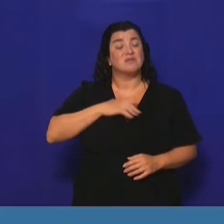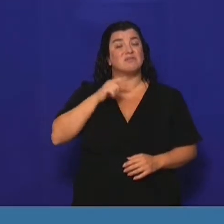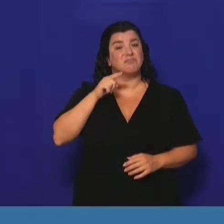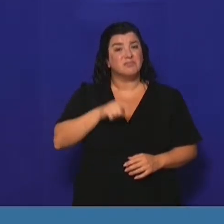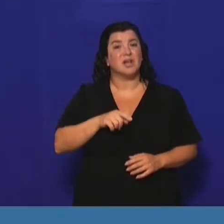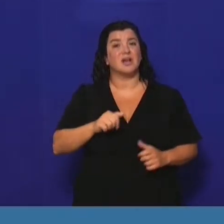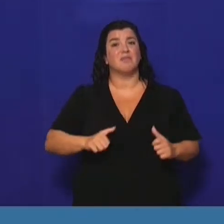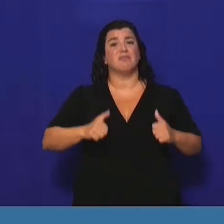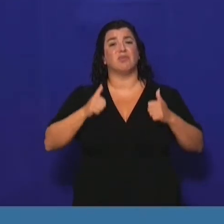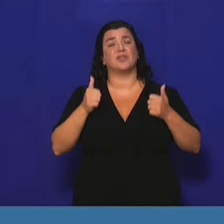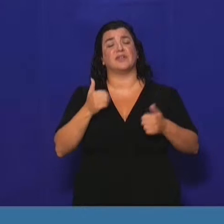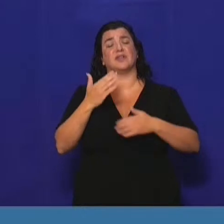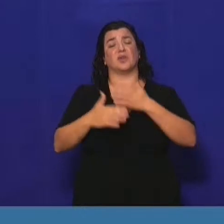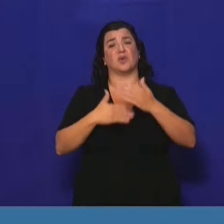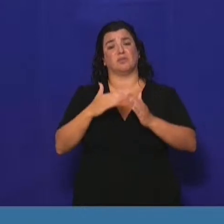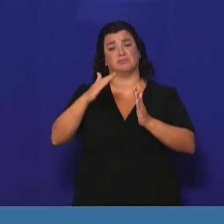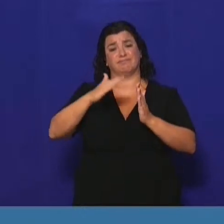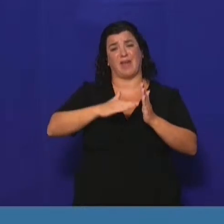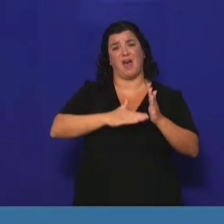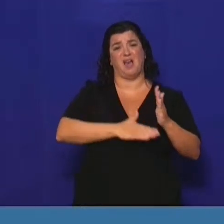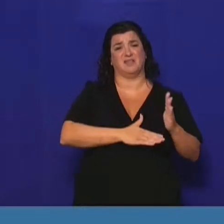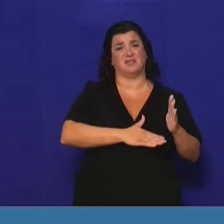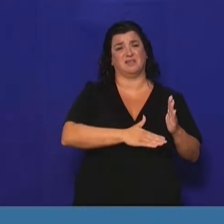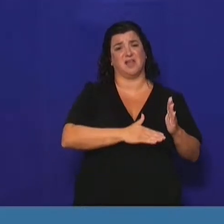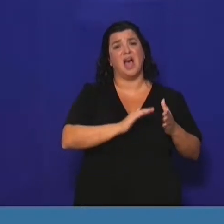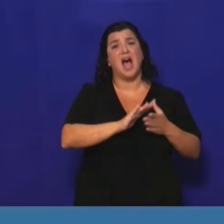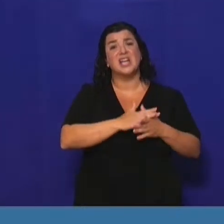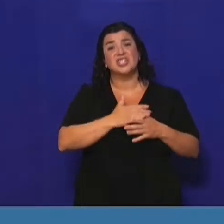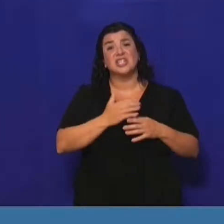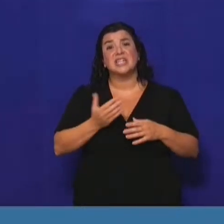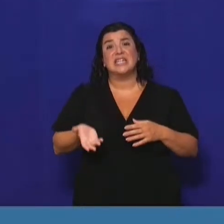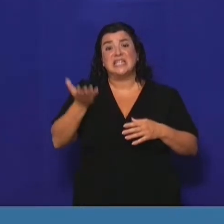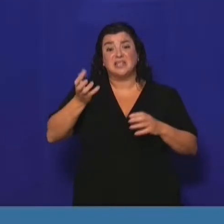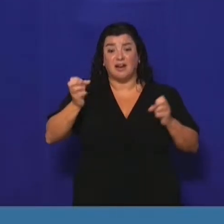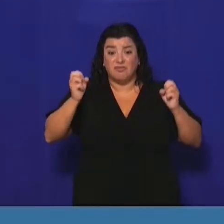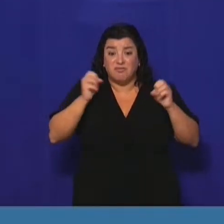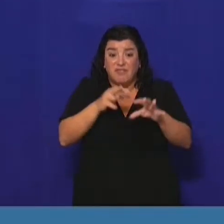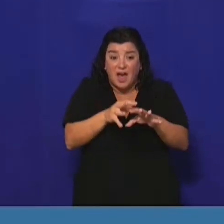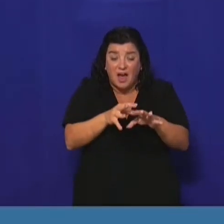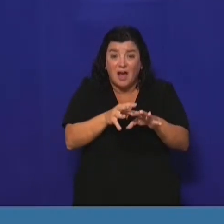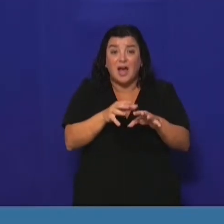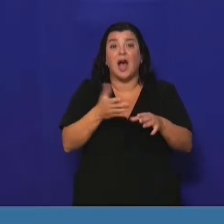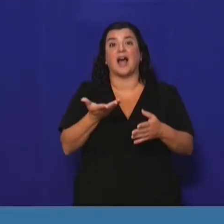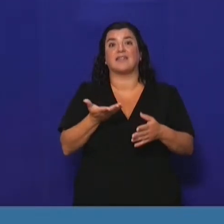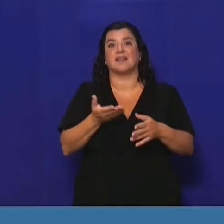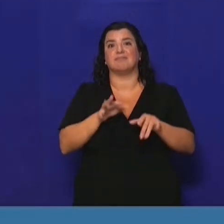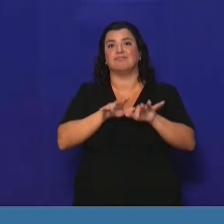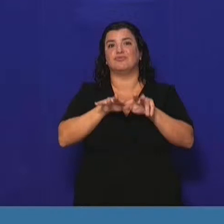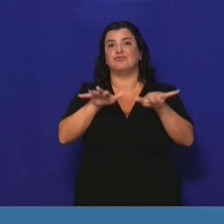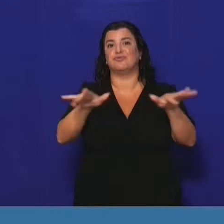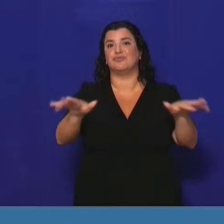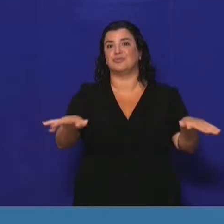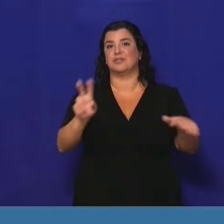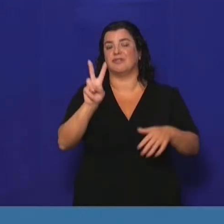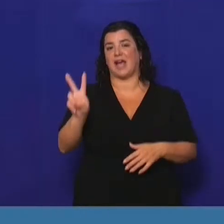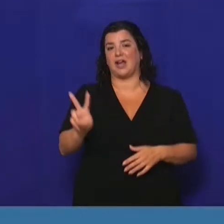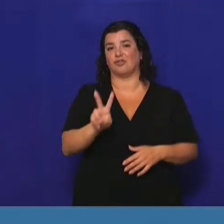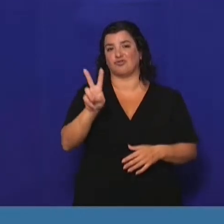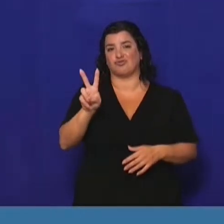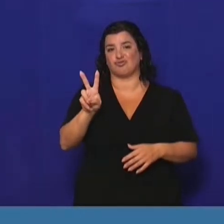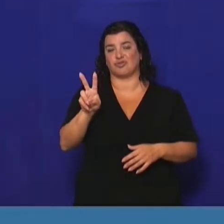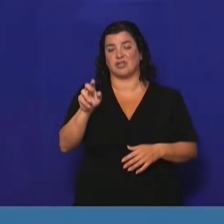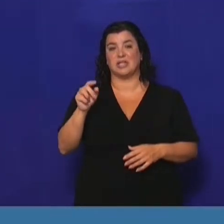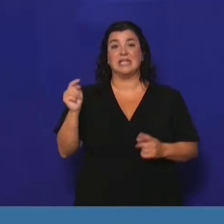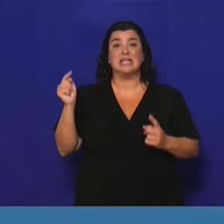għandna nerġgħu nkomplu naqsuh għaliex iżjed ma jkollok nies flimkien iżjed hemm riskju li jitinfirex. U sa issa konna qegħdin